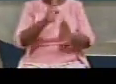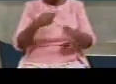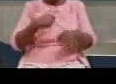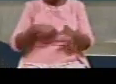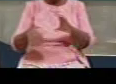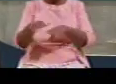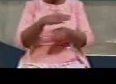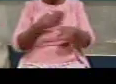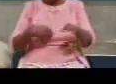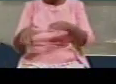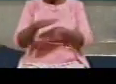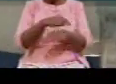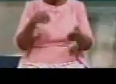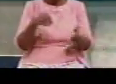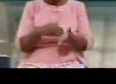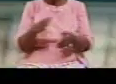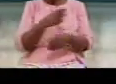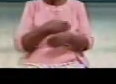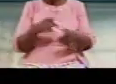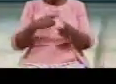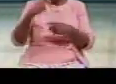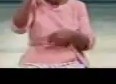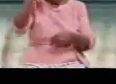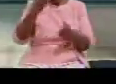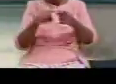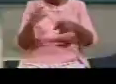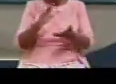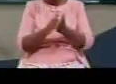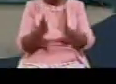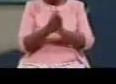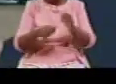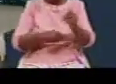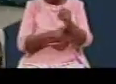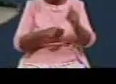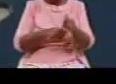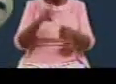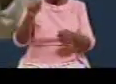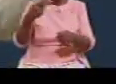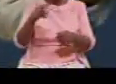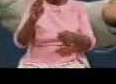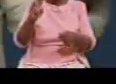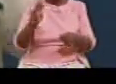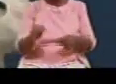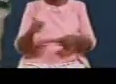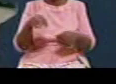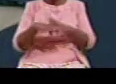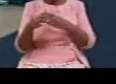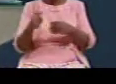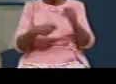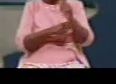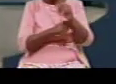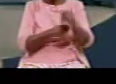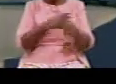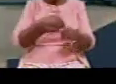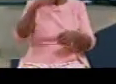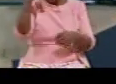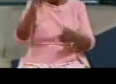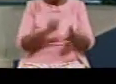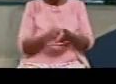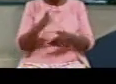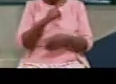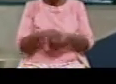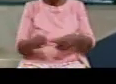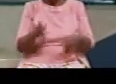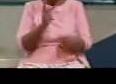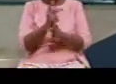that thorn in the flesh. There are people that have thorns in the flesh, and because of that, they are held down, and